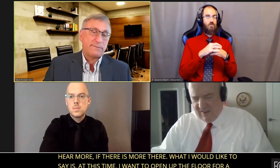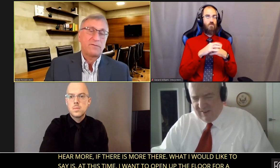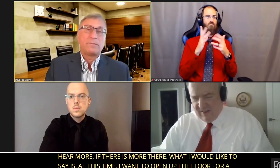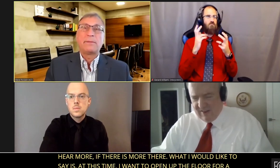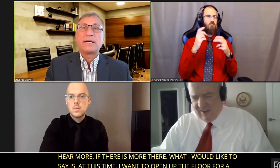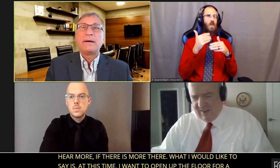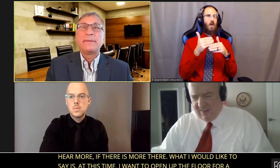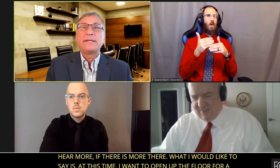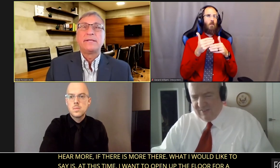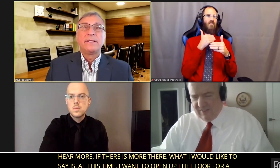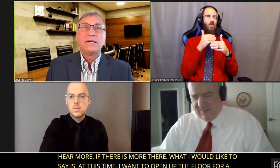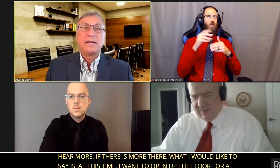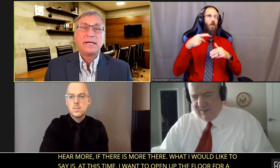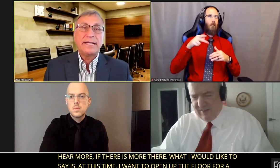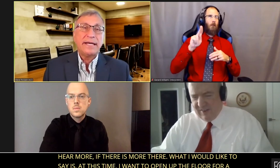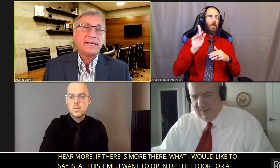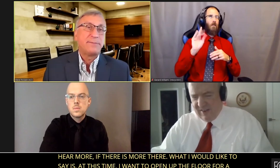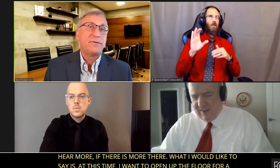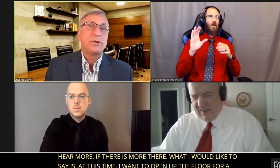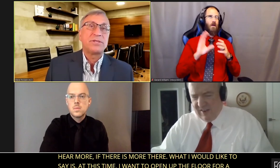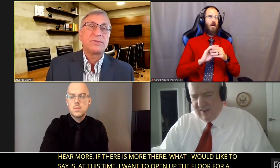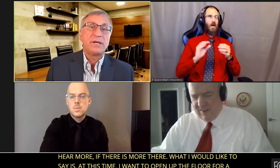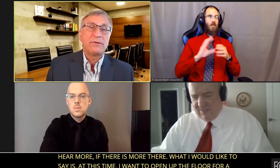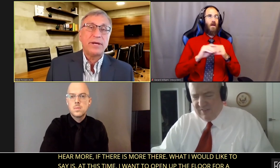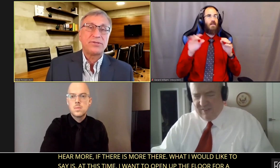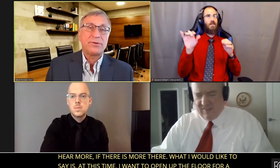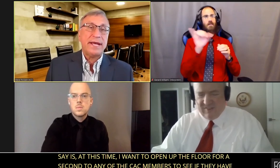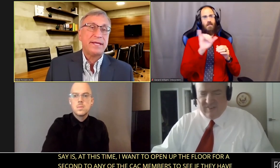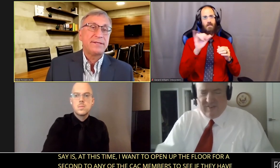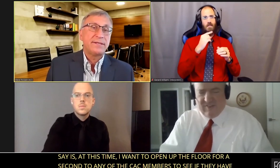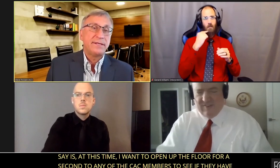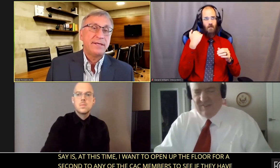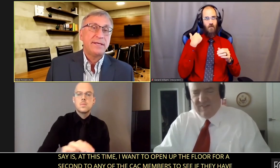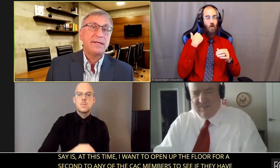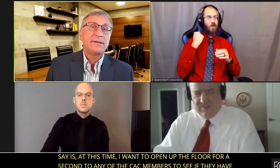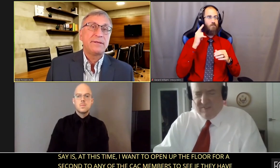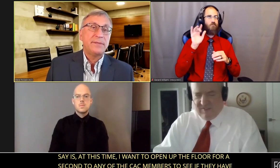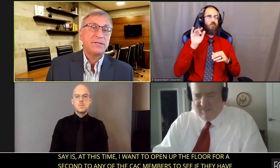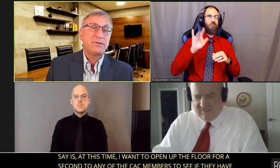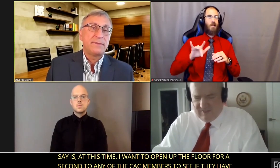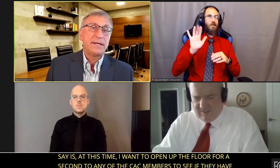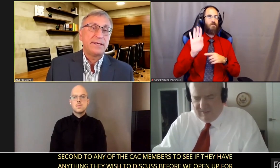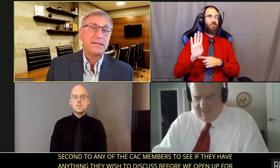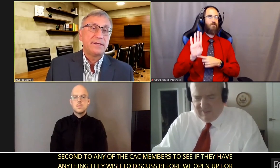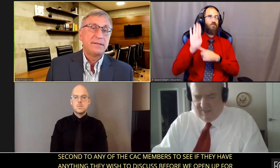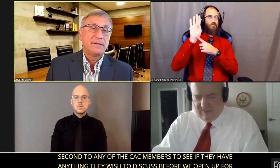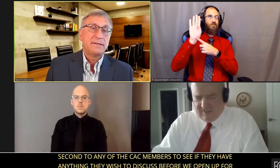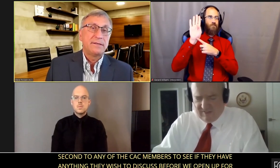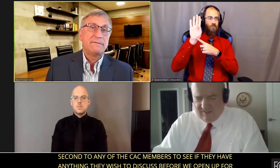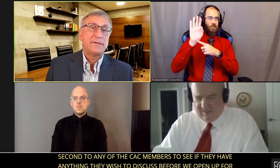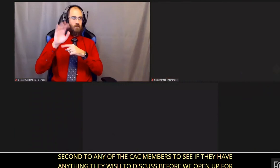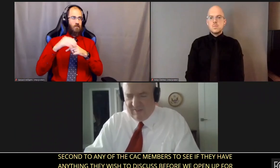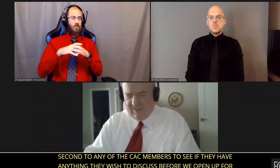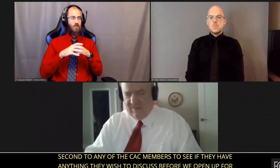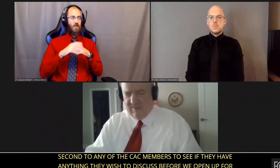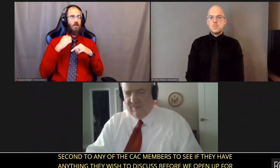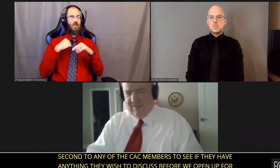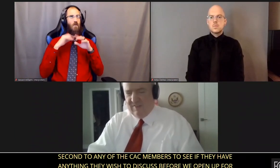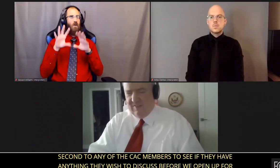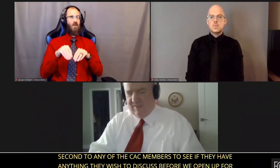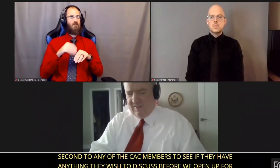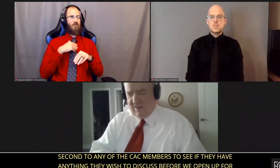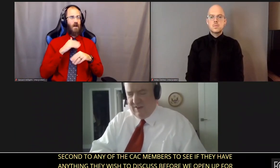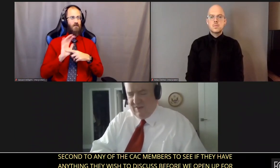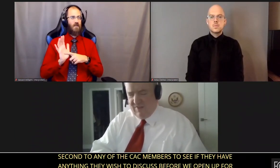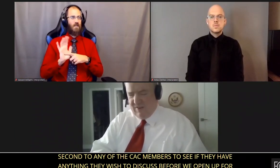before we open up for public comment. Again, as before, just raise your hand. And here, let me turn my video off.